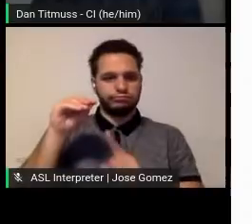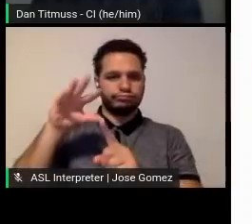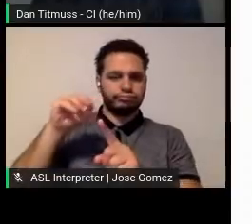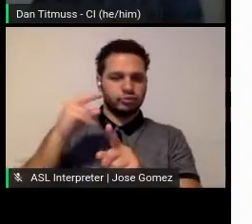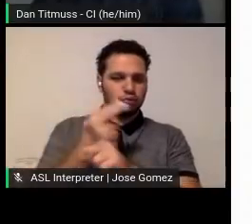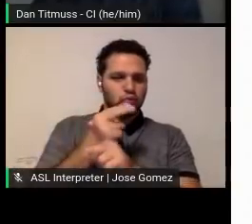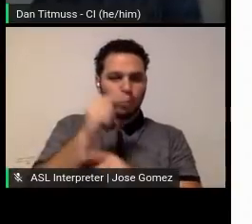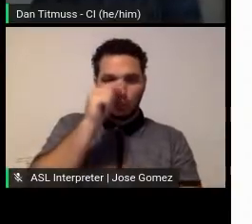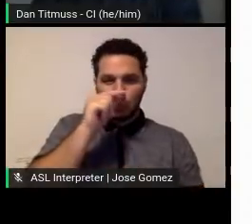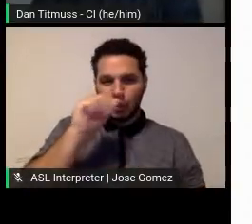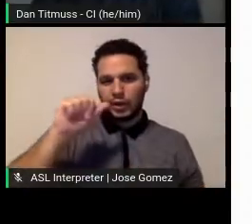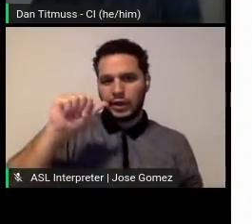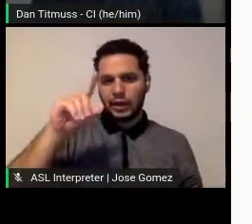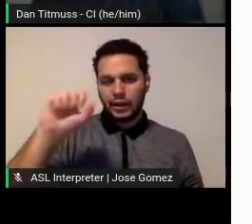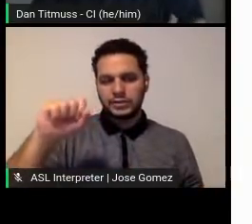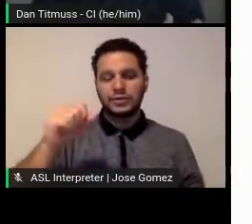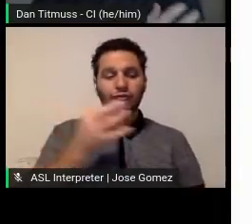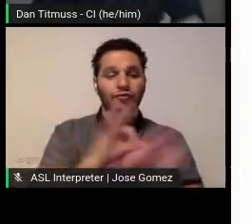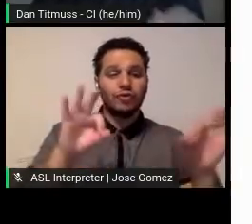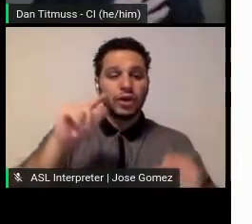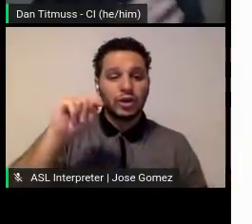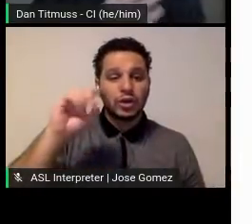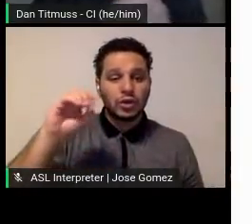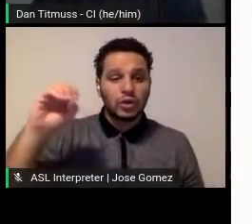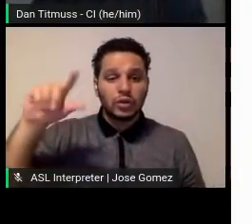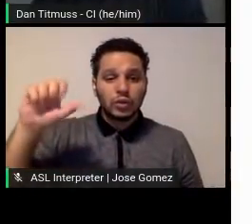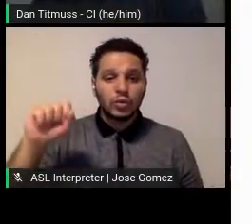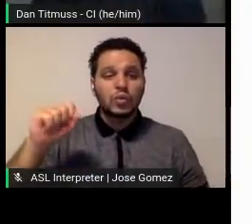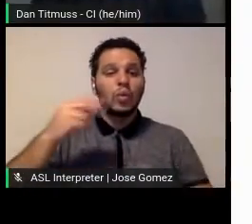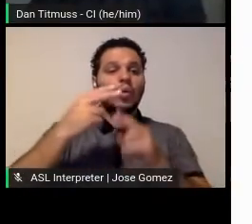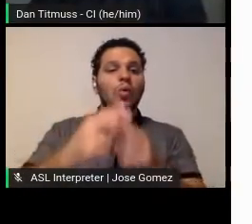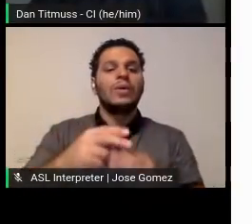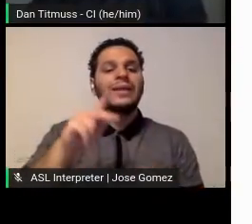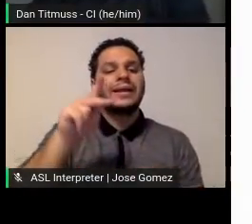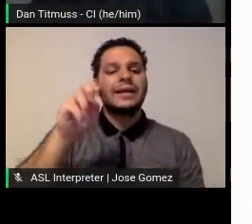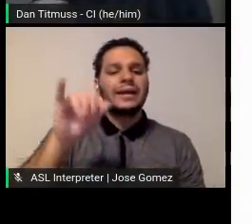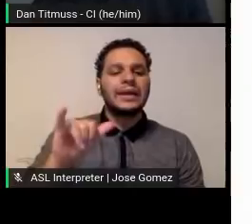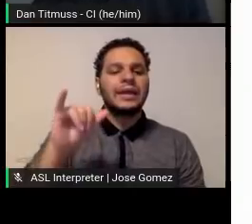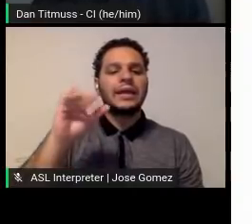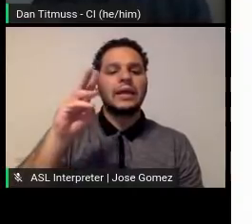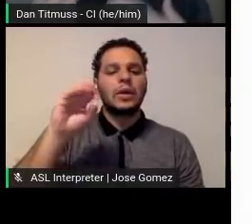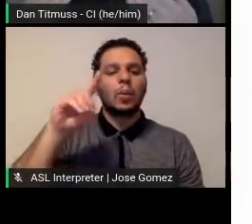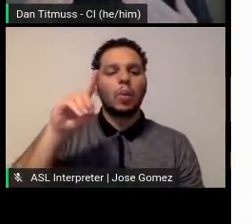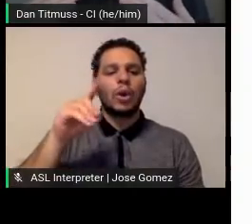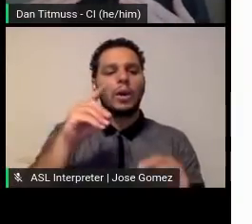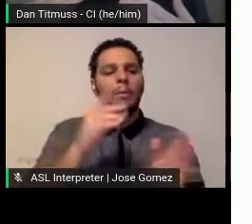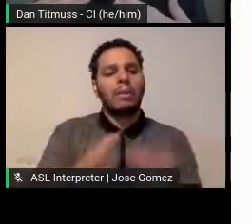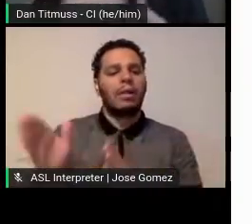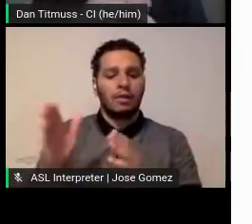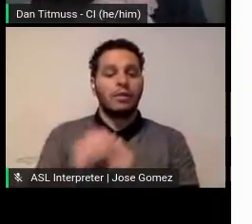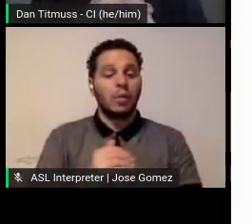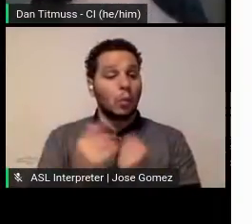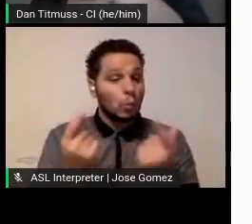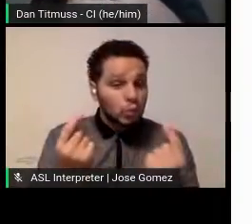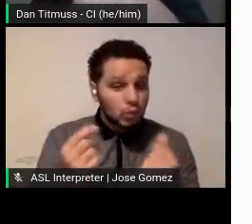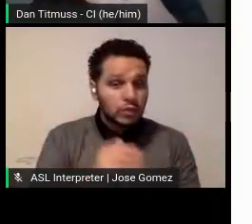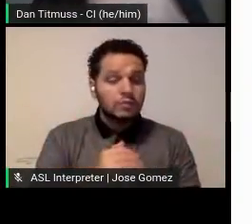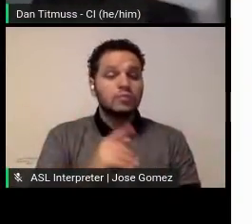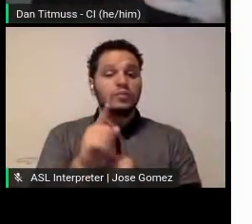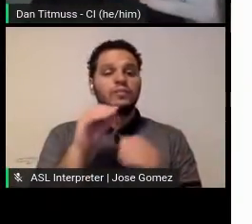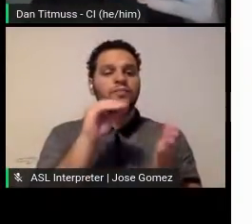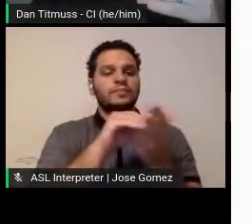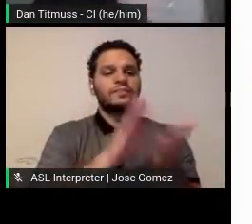of a free tool on Google Ads called the Keyword Planner. And what you do with this tool is you put in a list